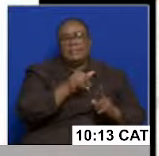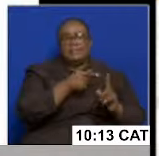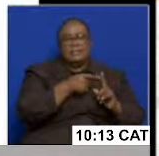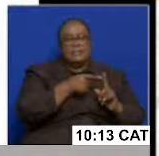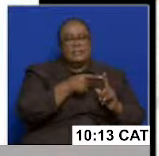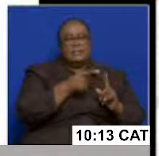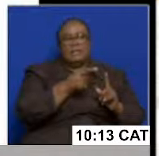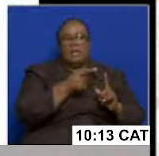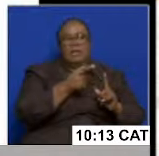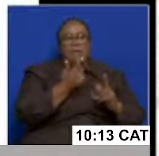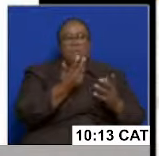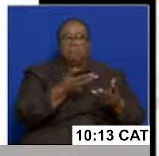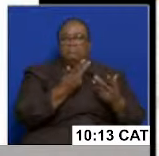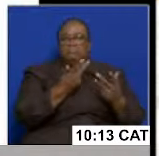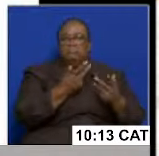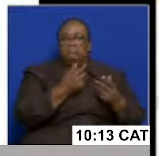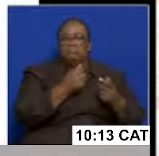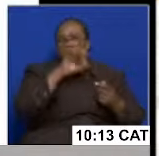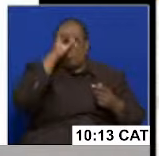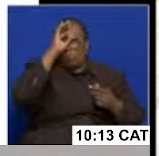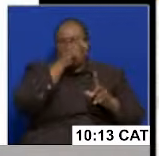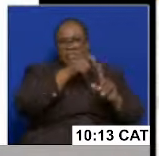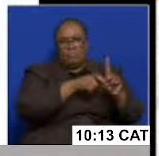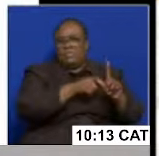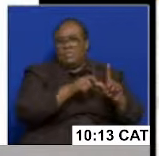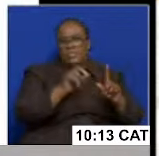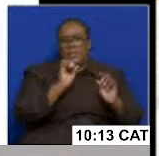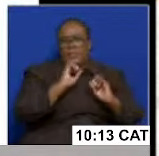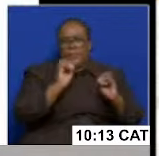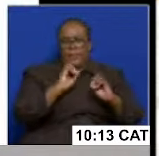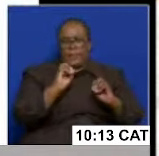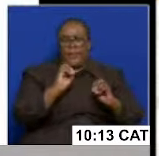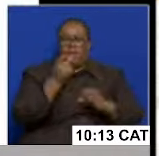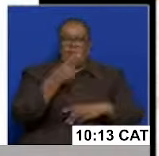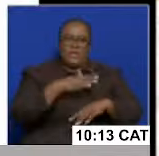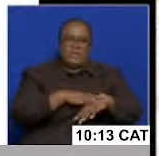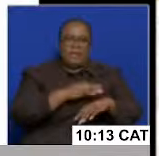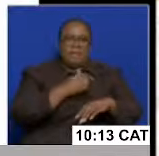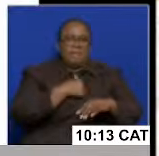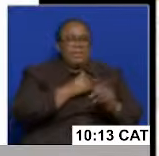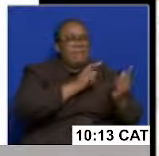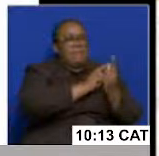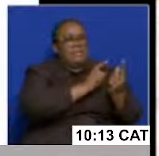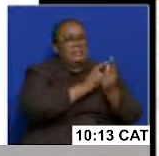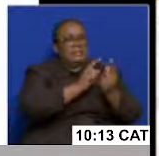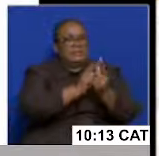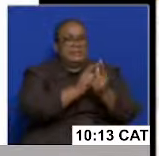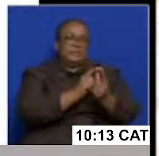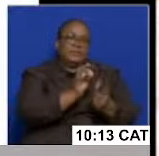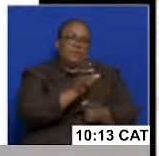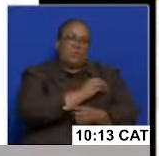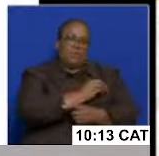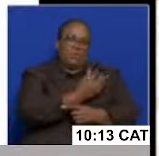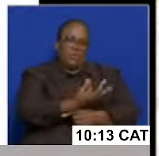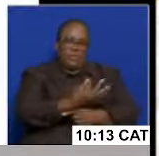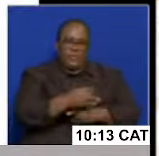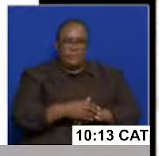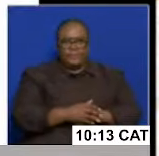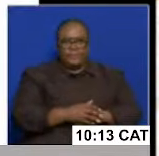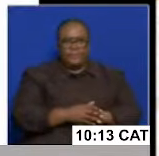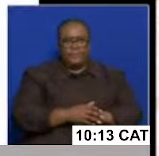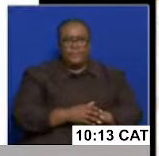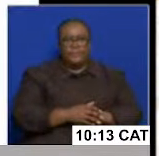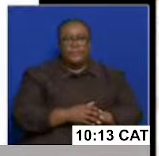the first time that I had met any of them. While at Nando's, I shared with them